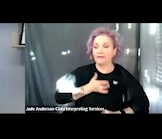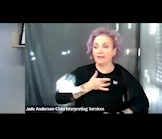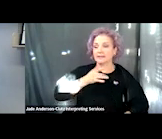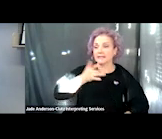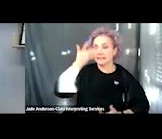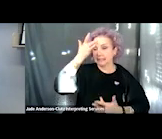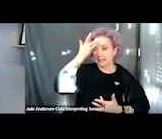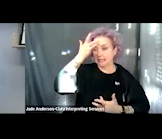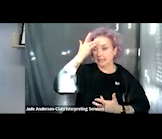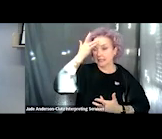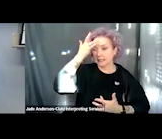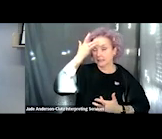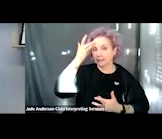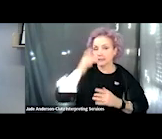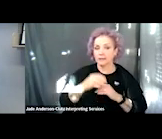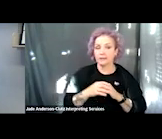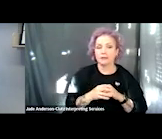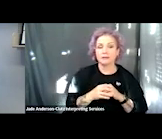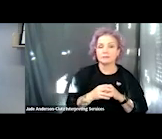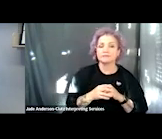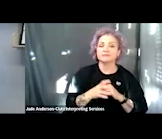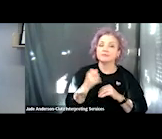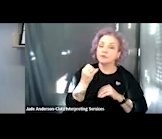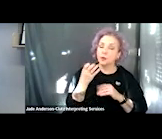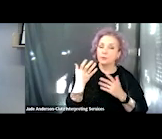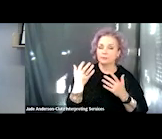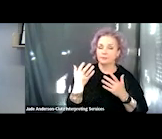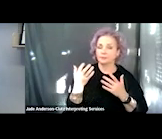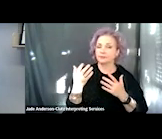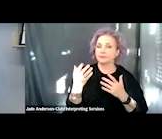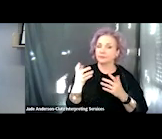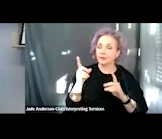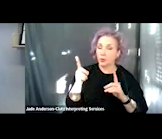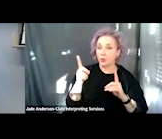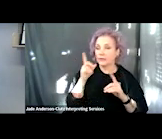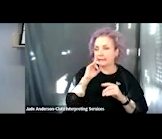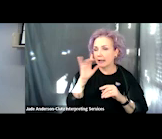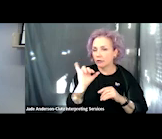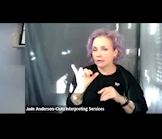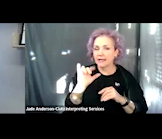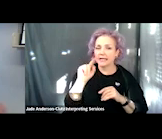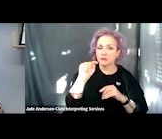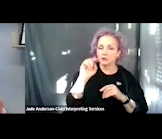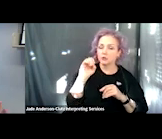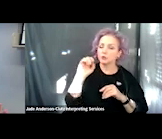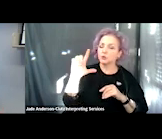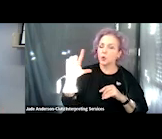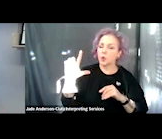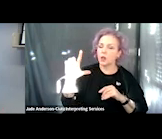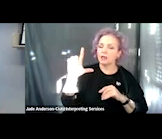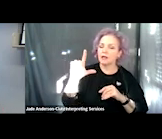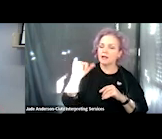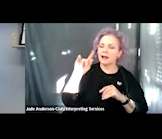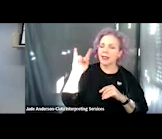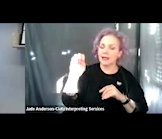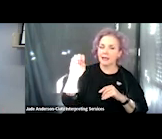have these receptors that exist on immune cells called toll-like receptors. These